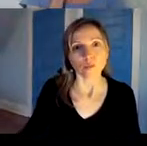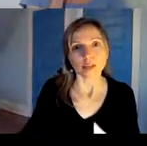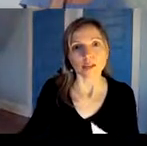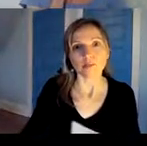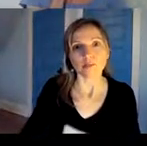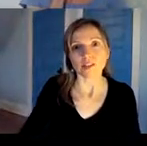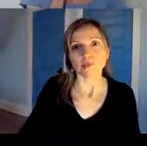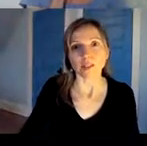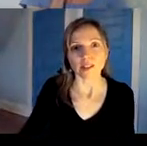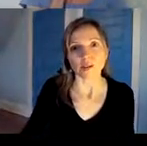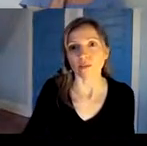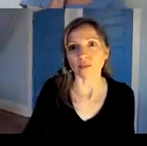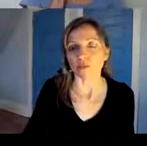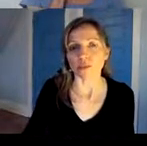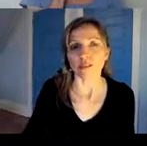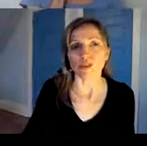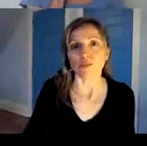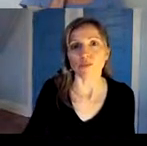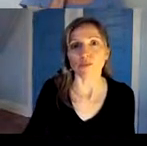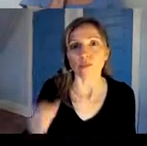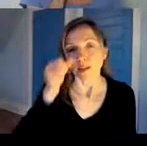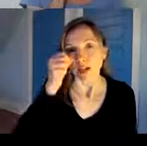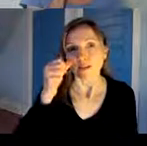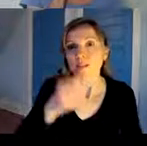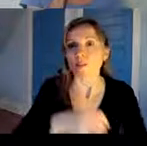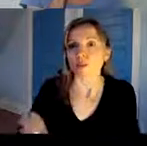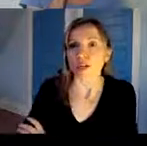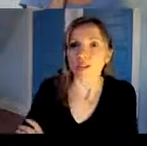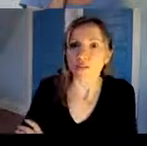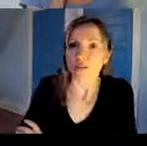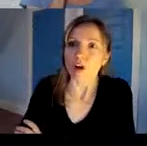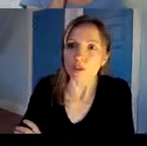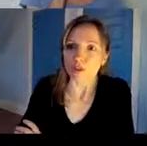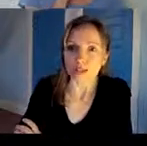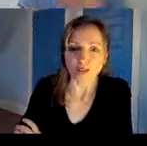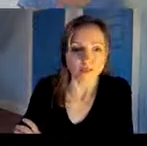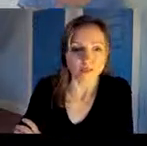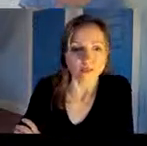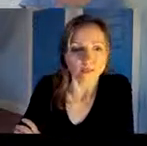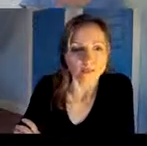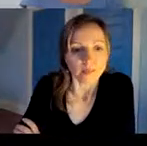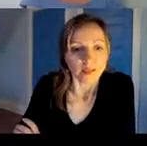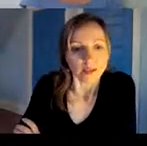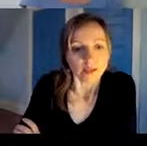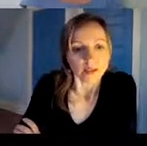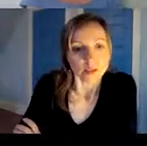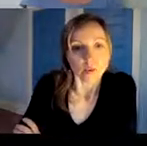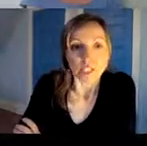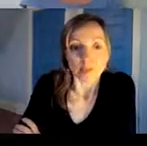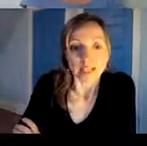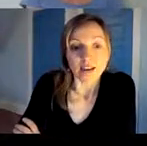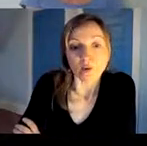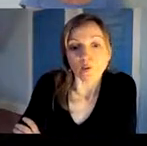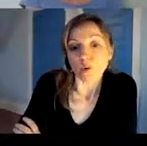So many of the invasive plants or invasive species in general have similar traits or common traits. So